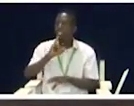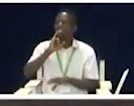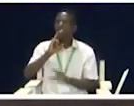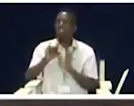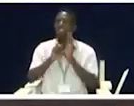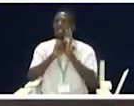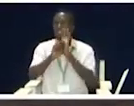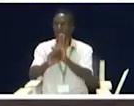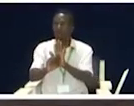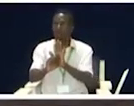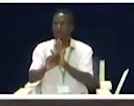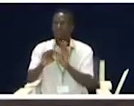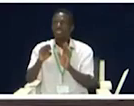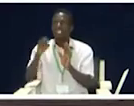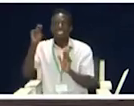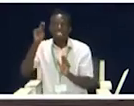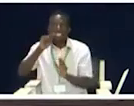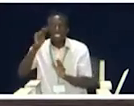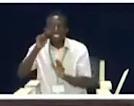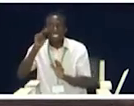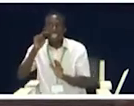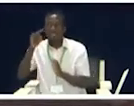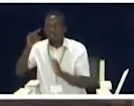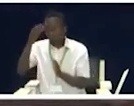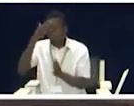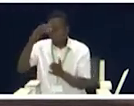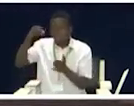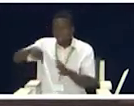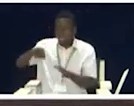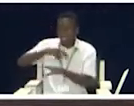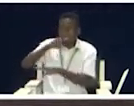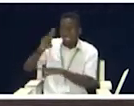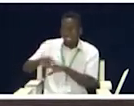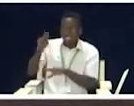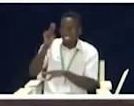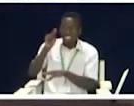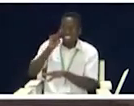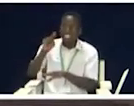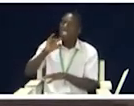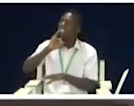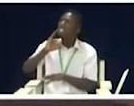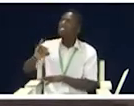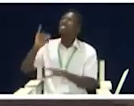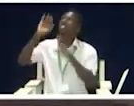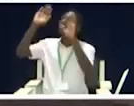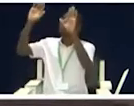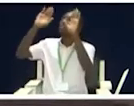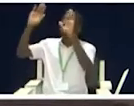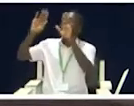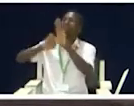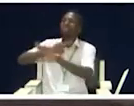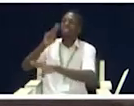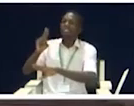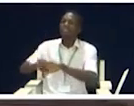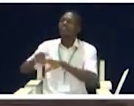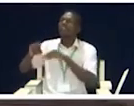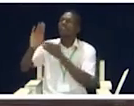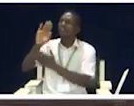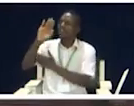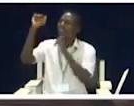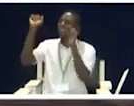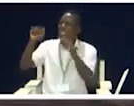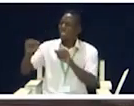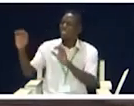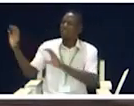Nigeria. Do you know this is a wonderful nation? Do you believe this is a wonderful nation? God can do wonders in our